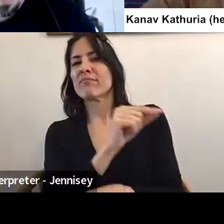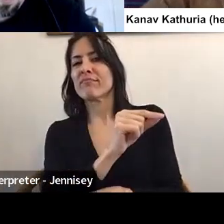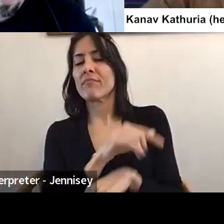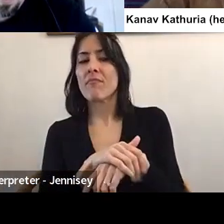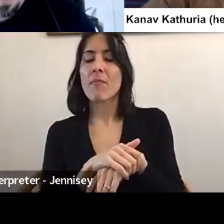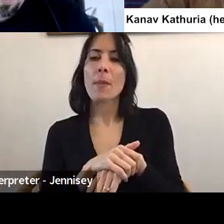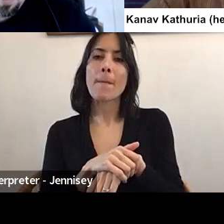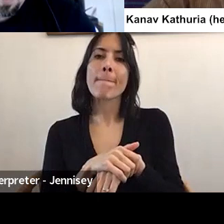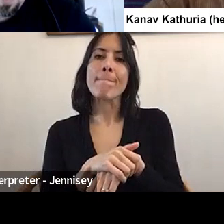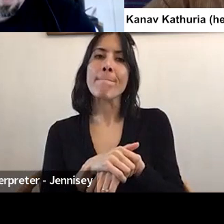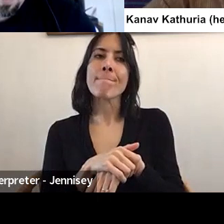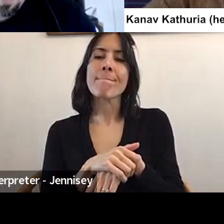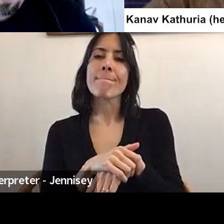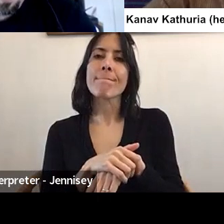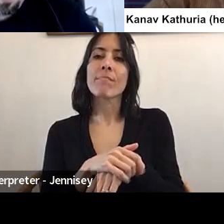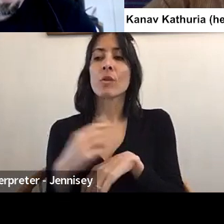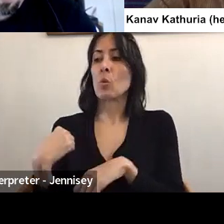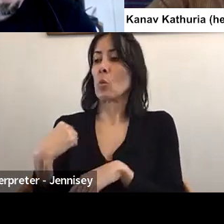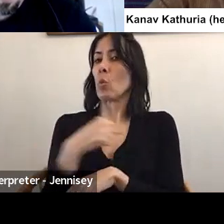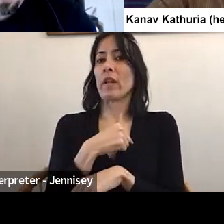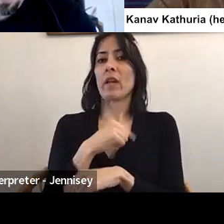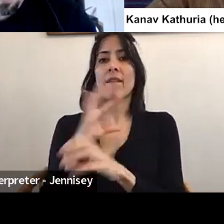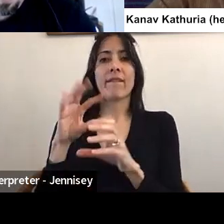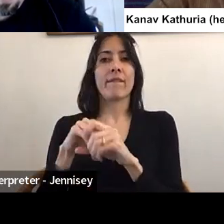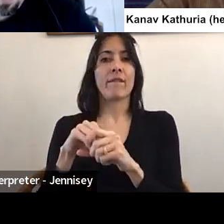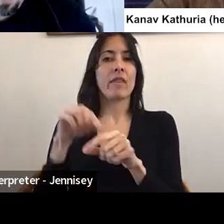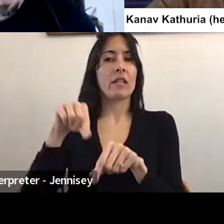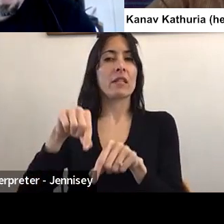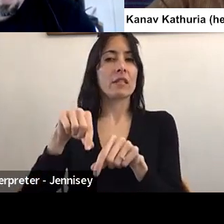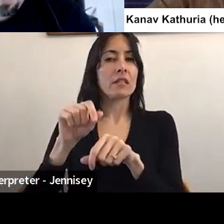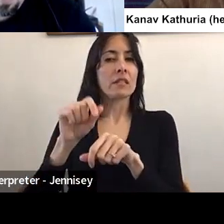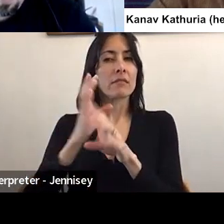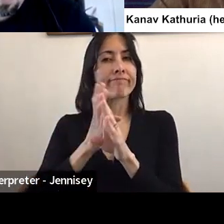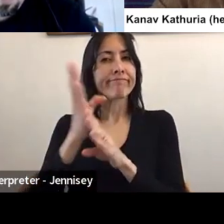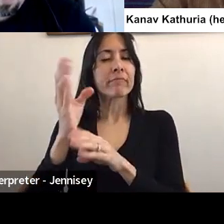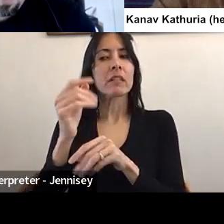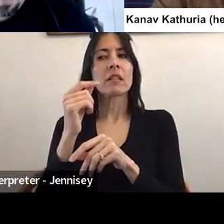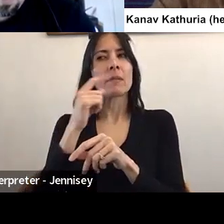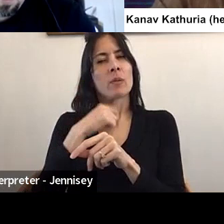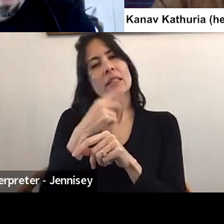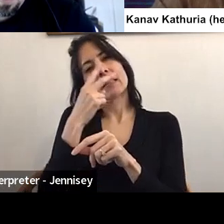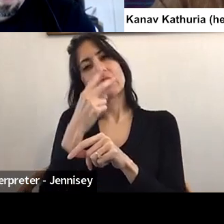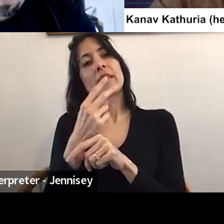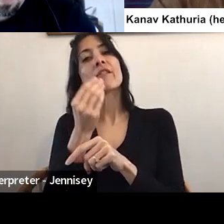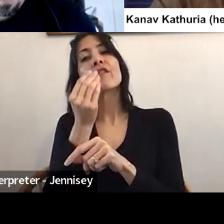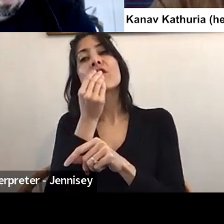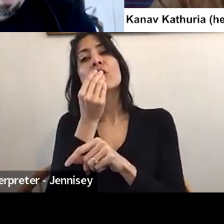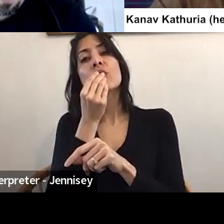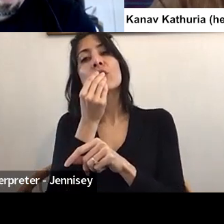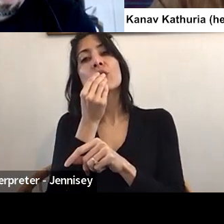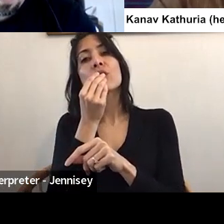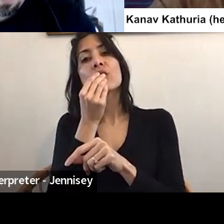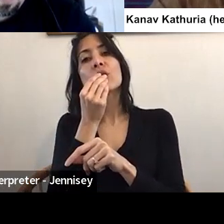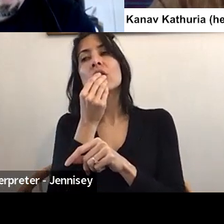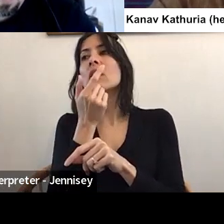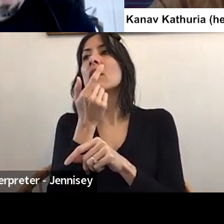because food systems in this way weren't really being looked at in the same way that we looked at, you know, like that folks